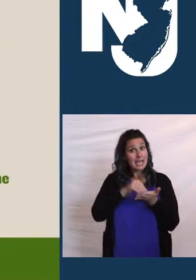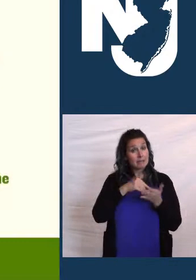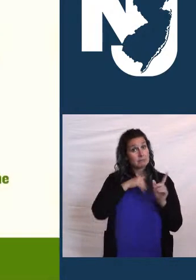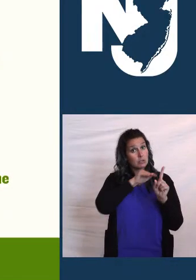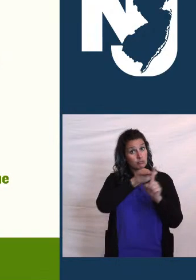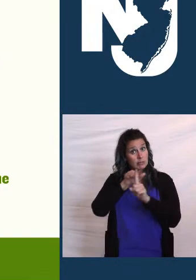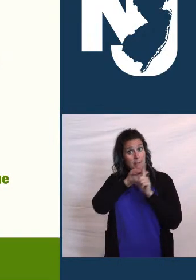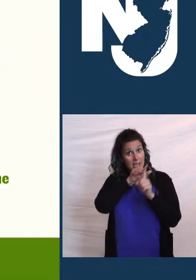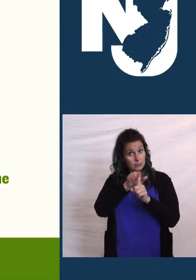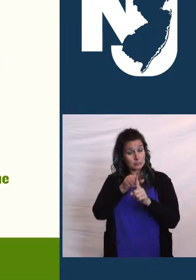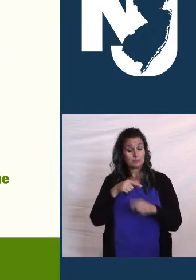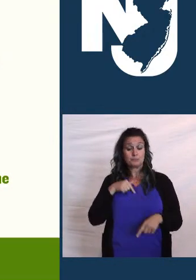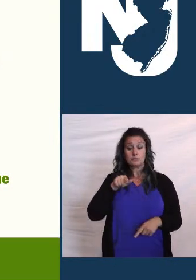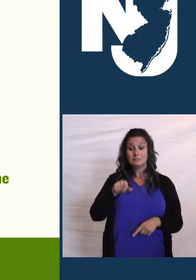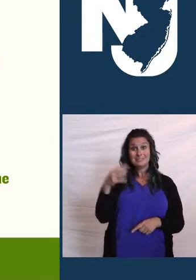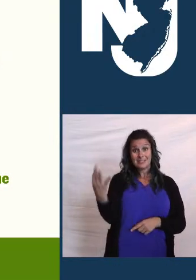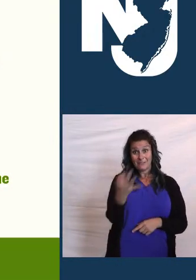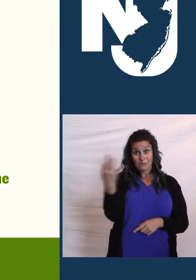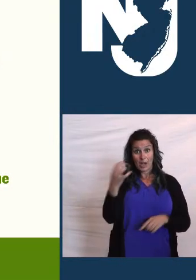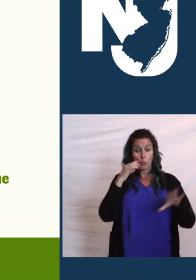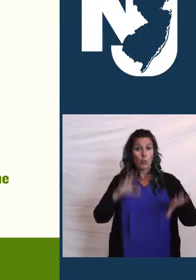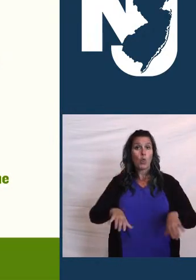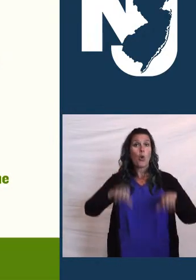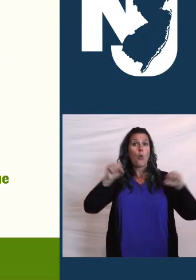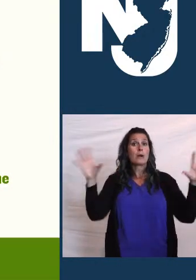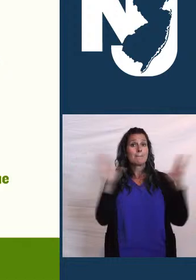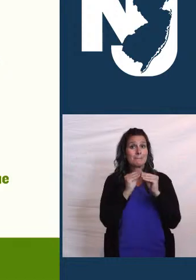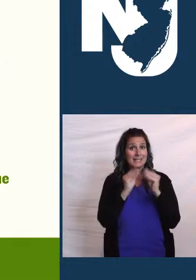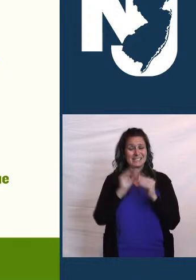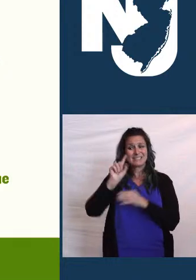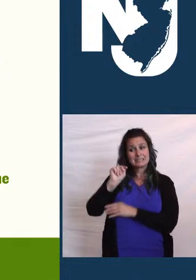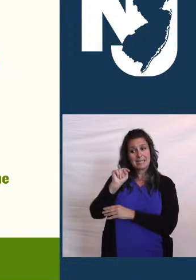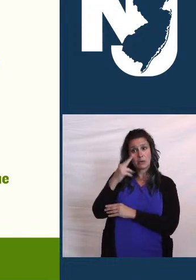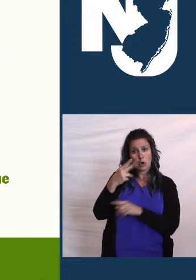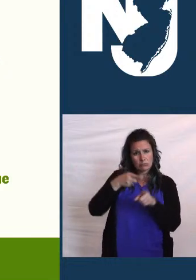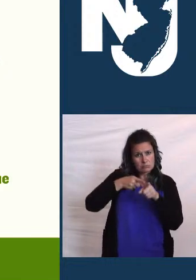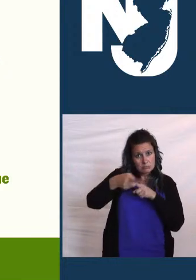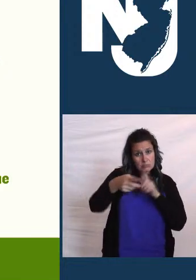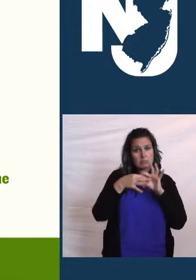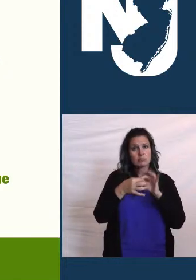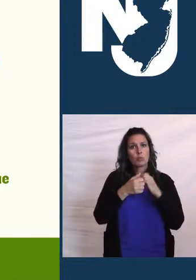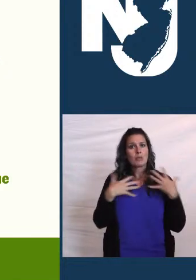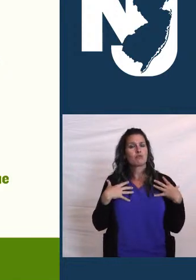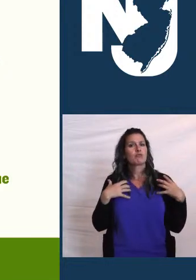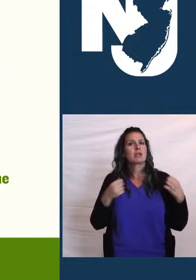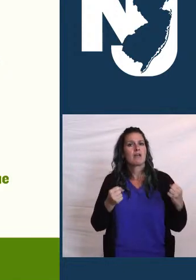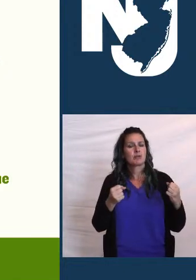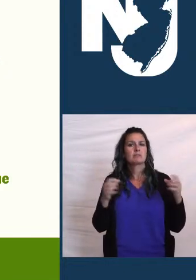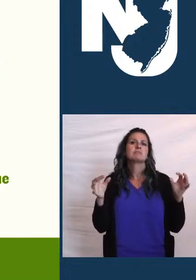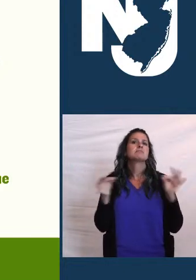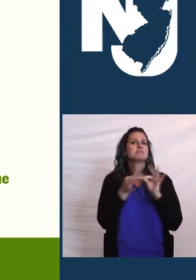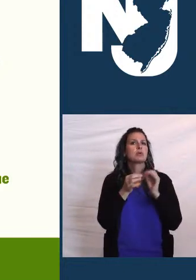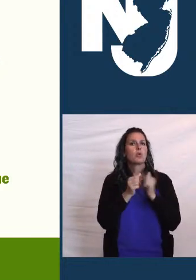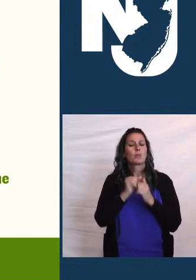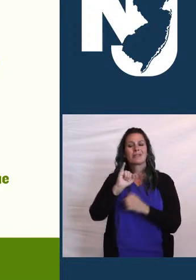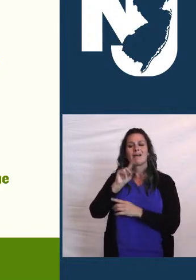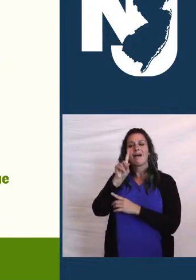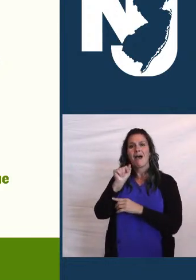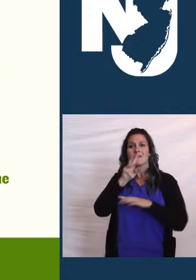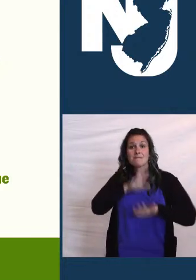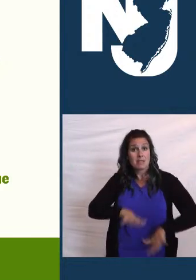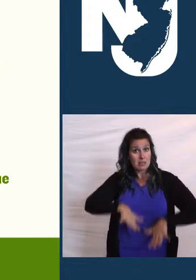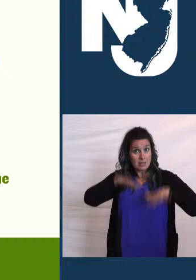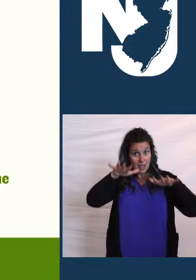reminder that on Friday we will be holding a town hall specifically on our recovery efforts from the recent floods, and I